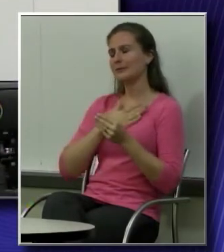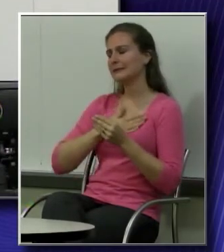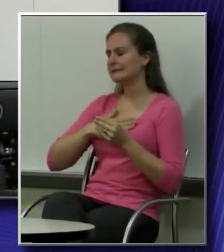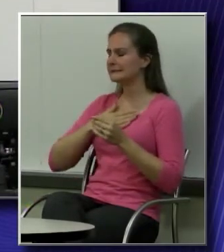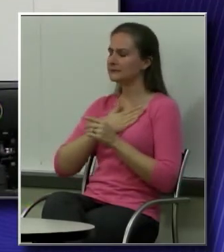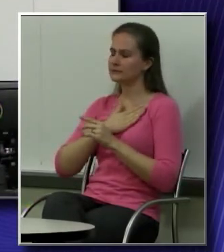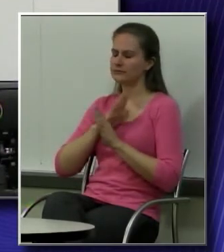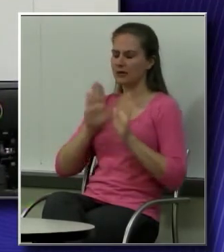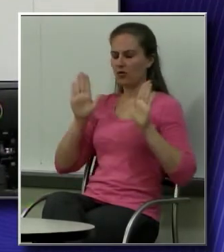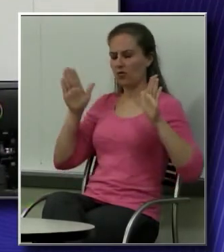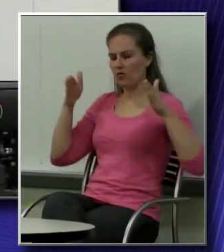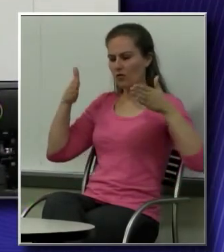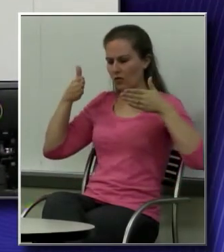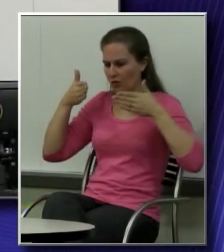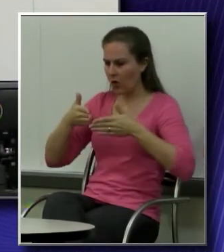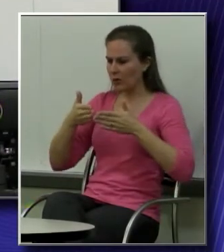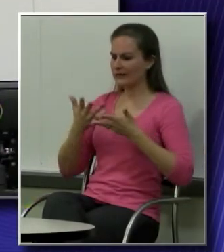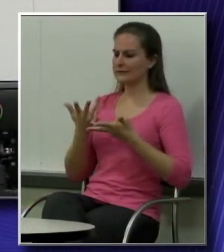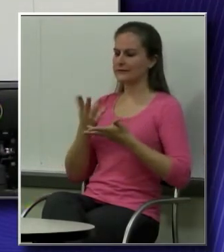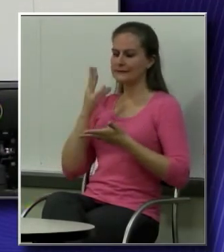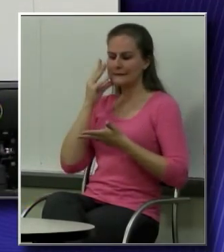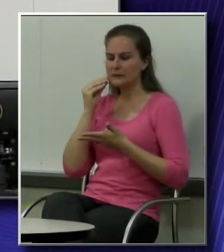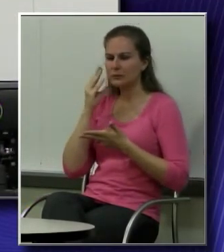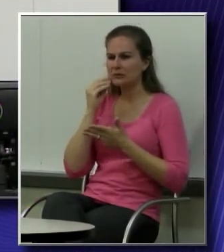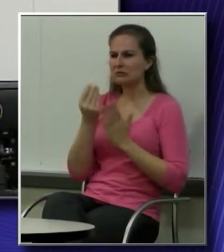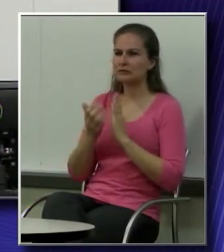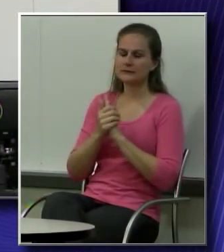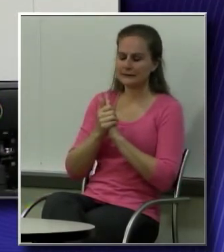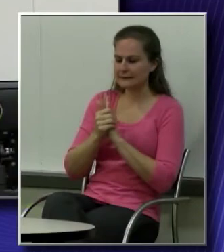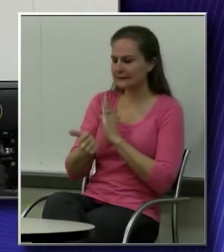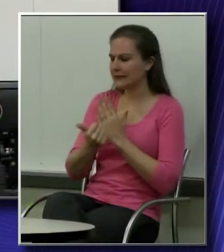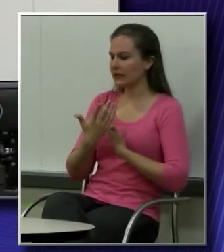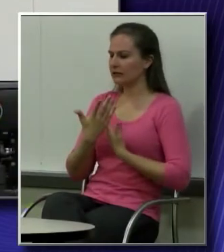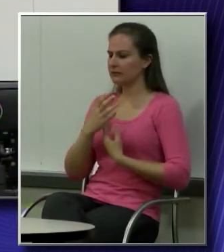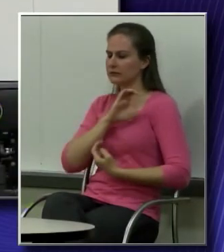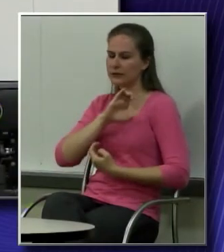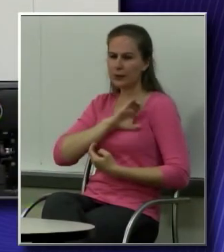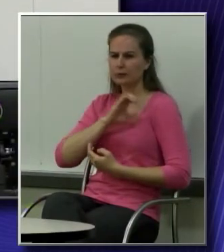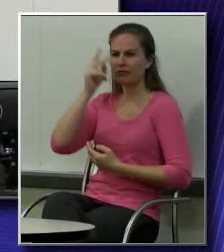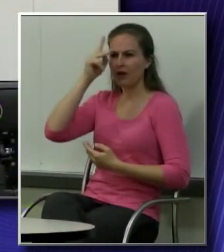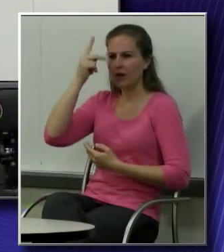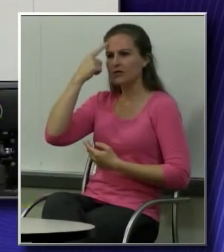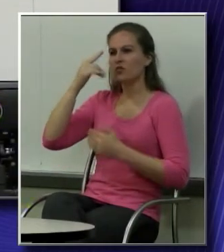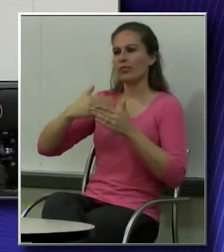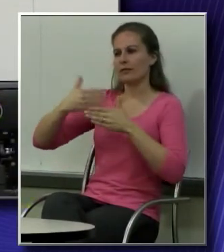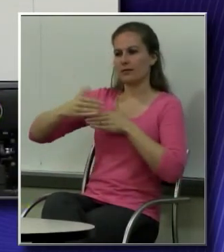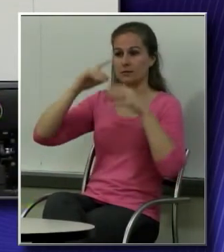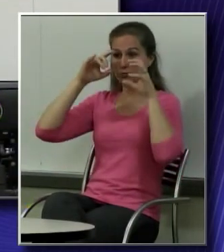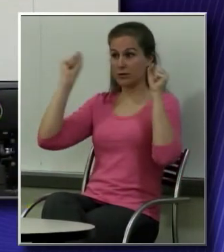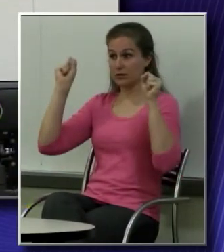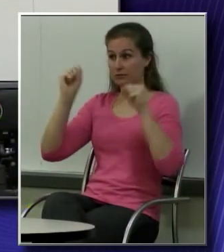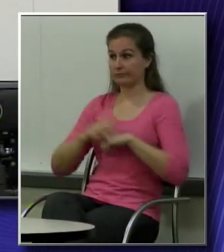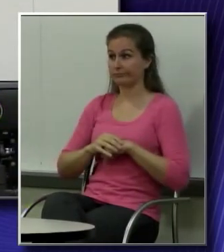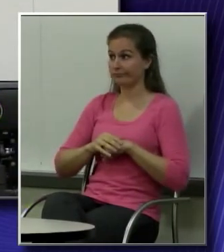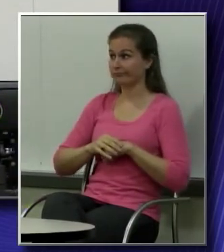experiences, skill sets, characteristics, and philosophies of the next president. Our